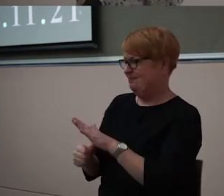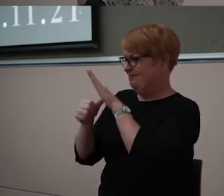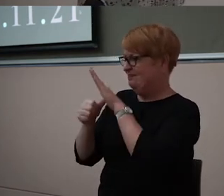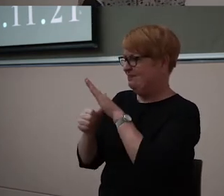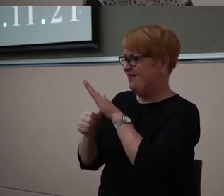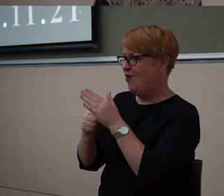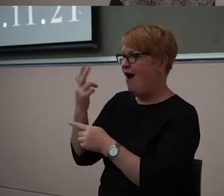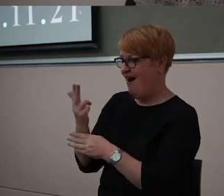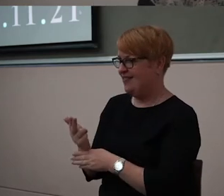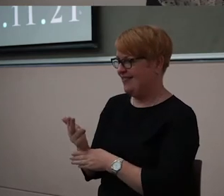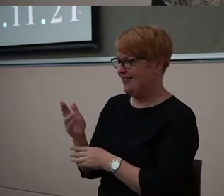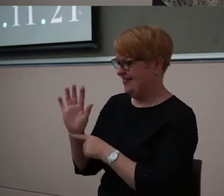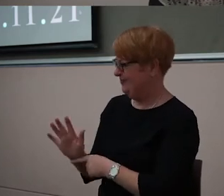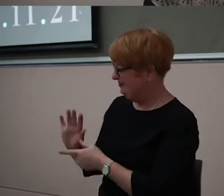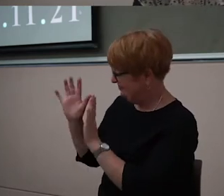and composers.